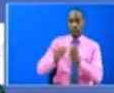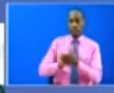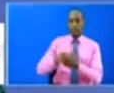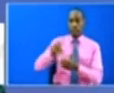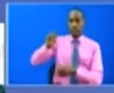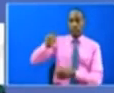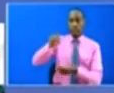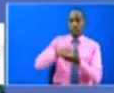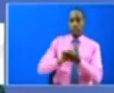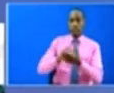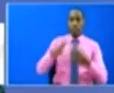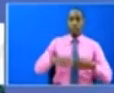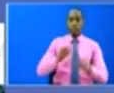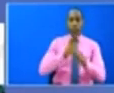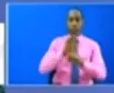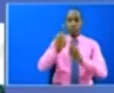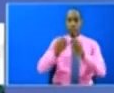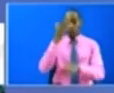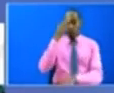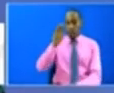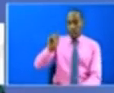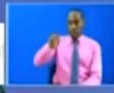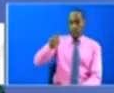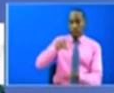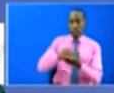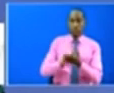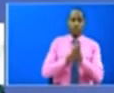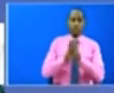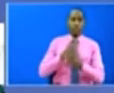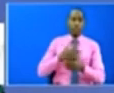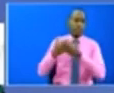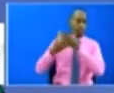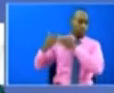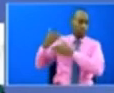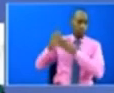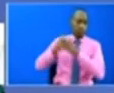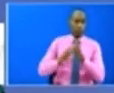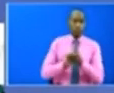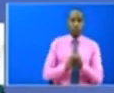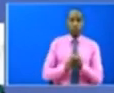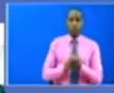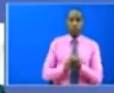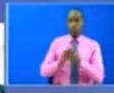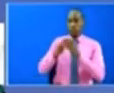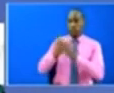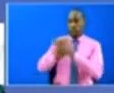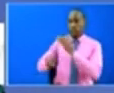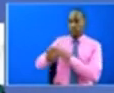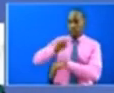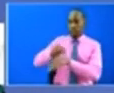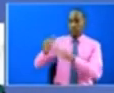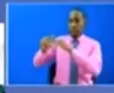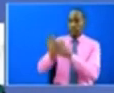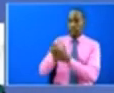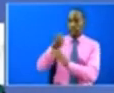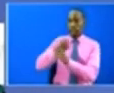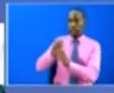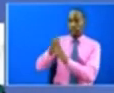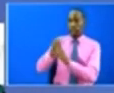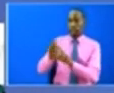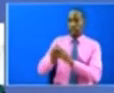asking why the member of National Assembly. My drive then was to go into National Assembly and formulate